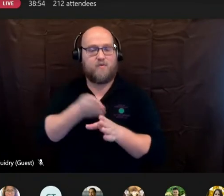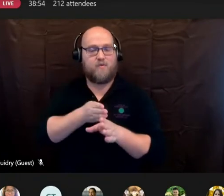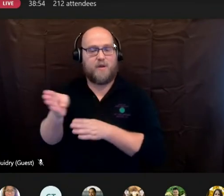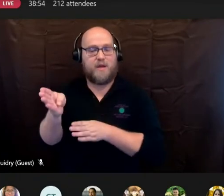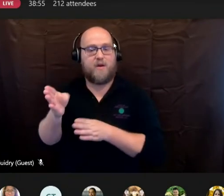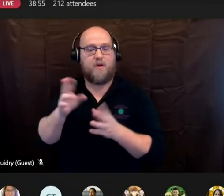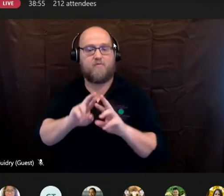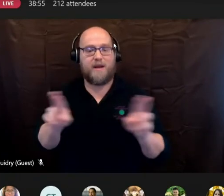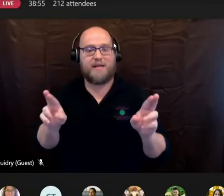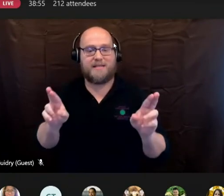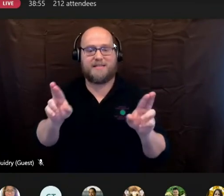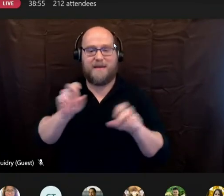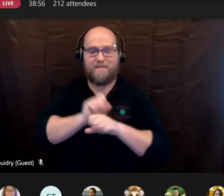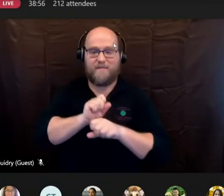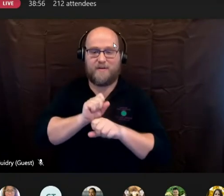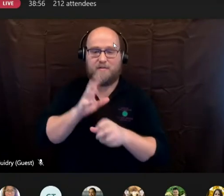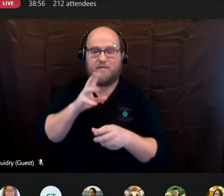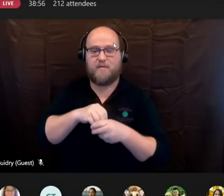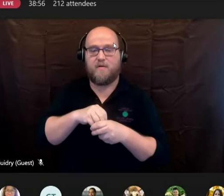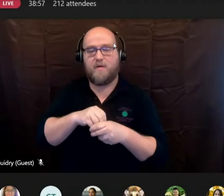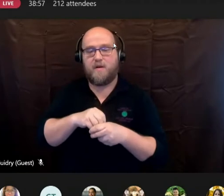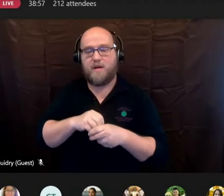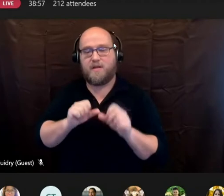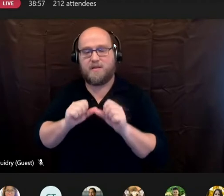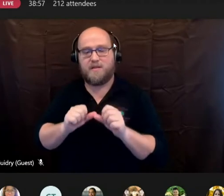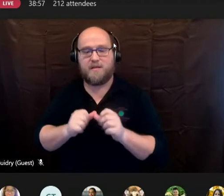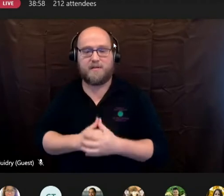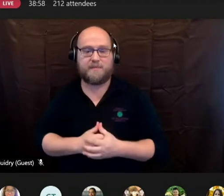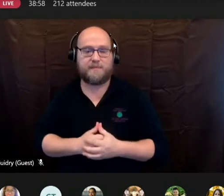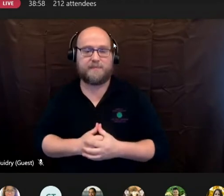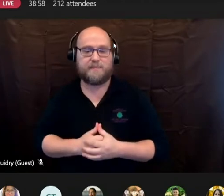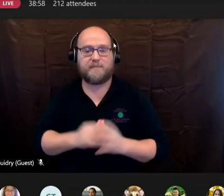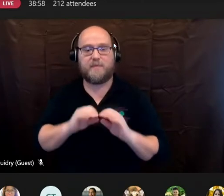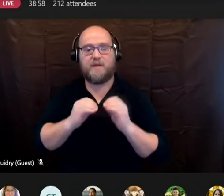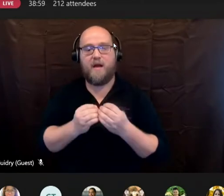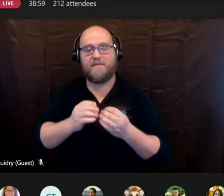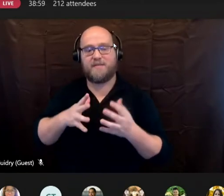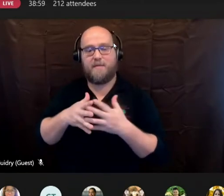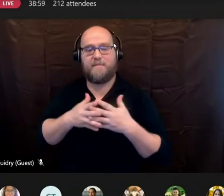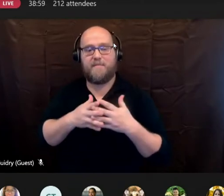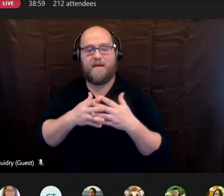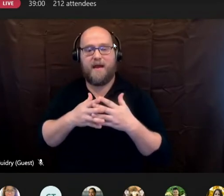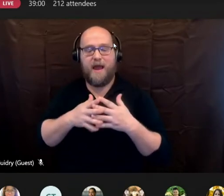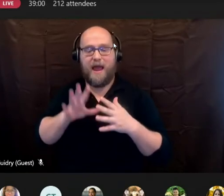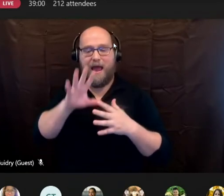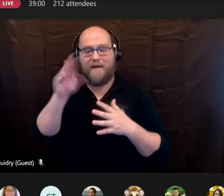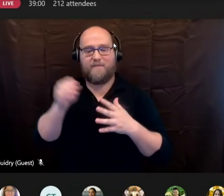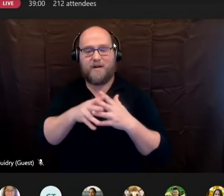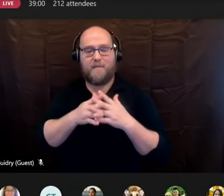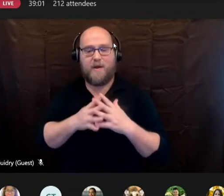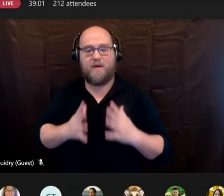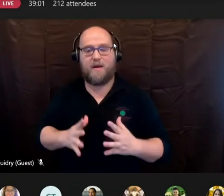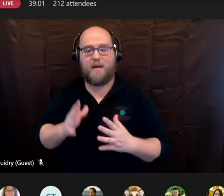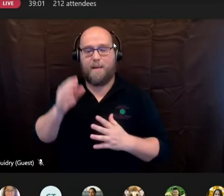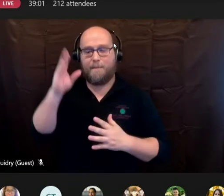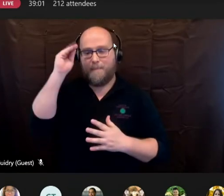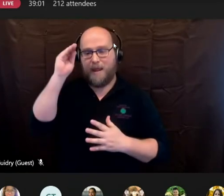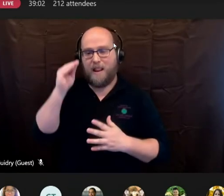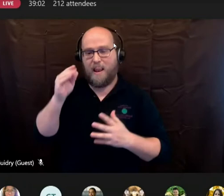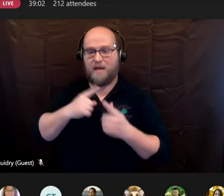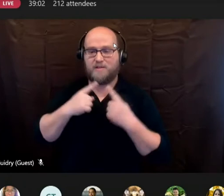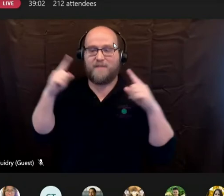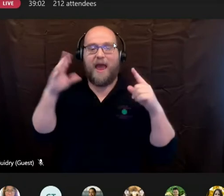Office of African American Male Achievement, Special Education, Career and Technical Education, and others to